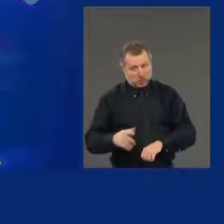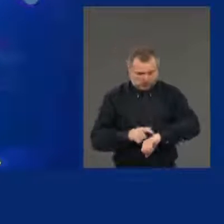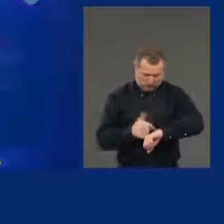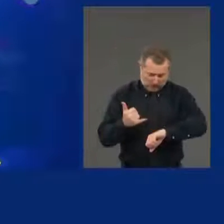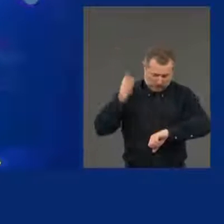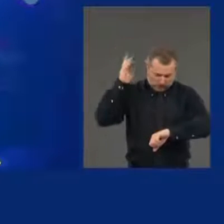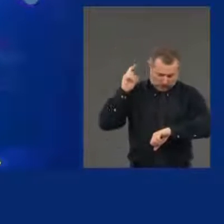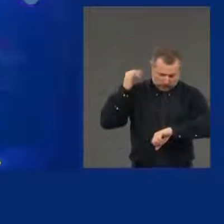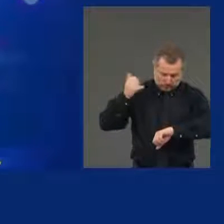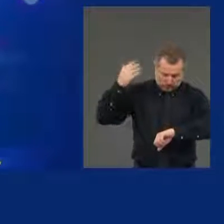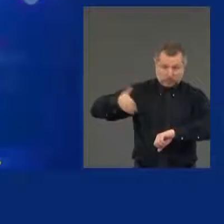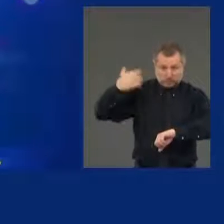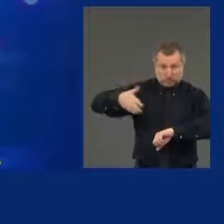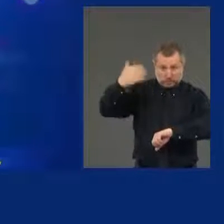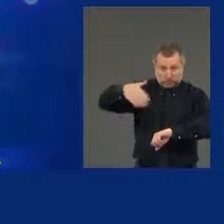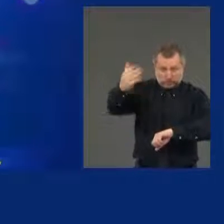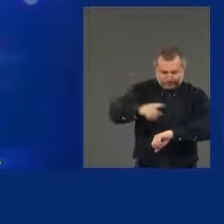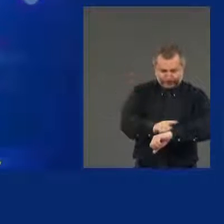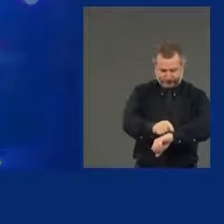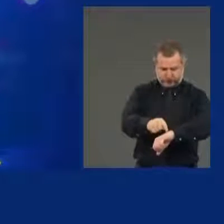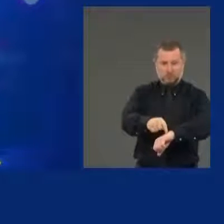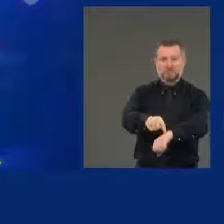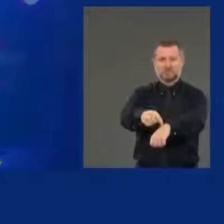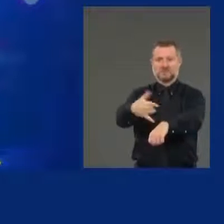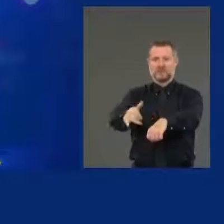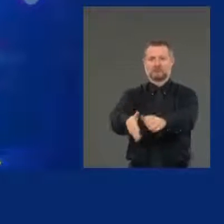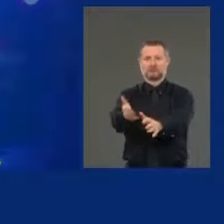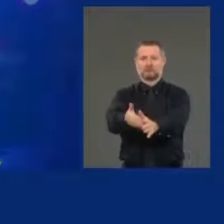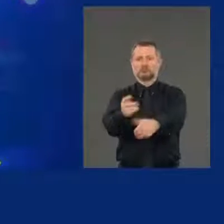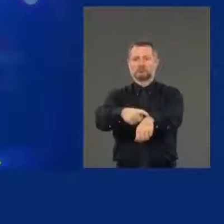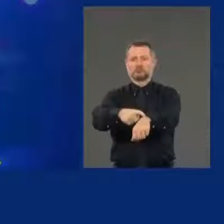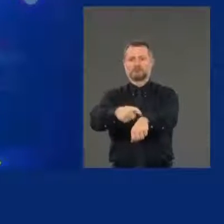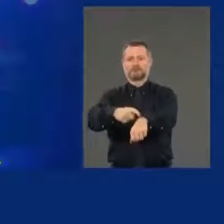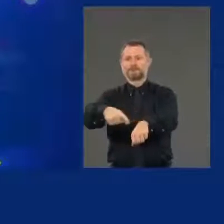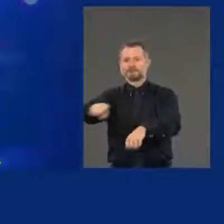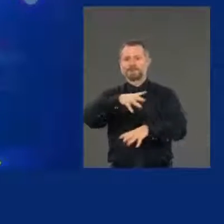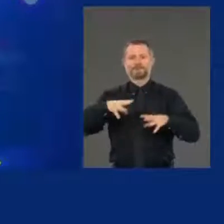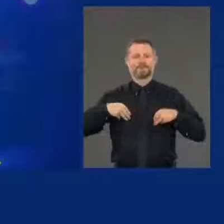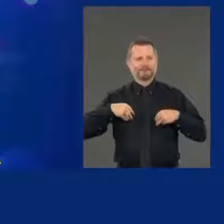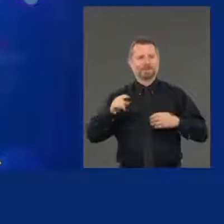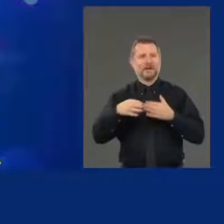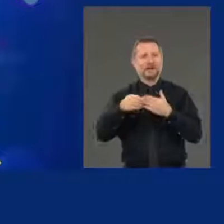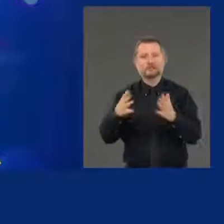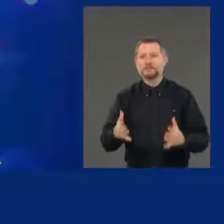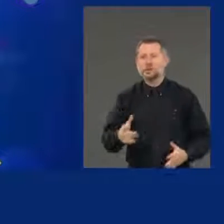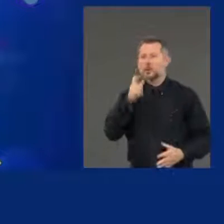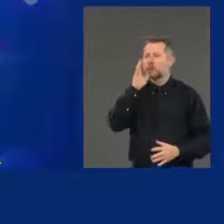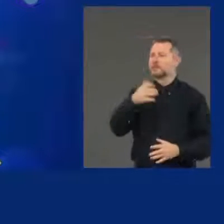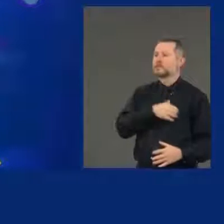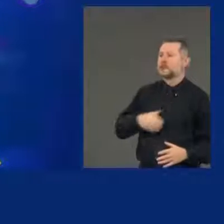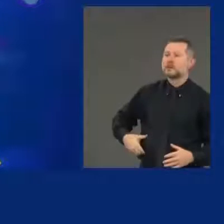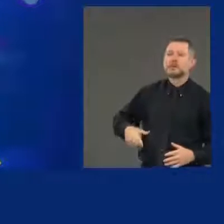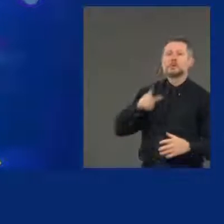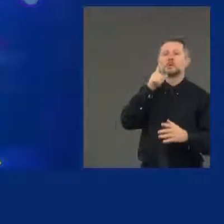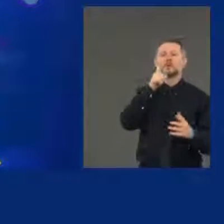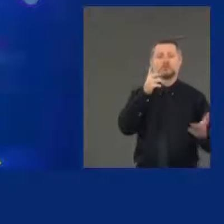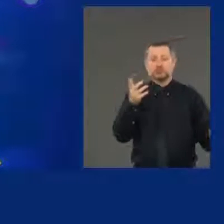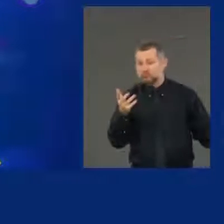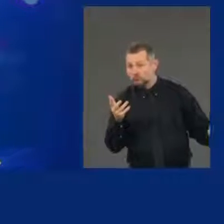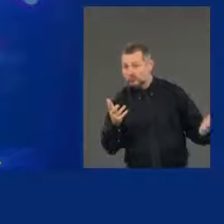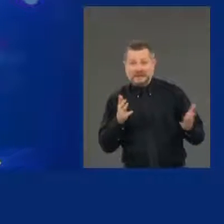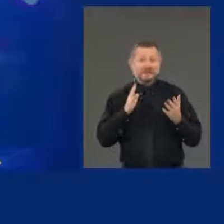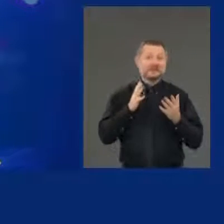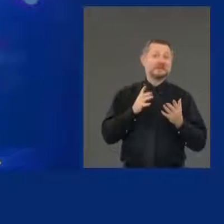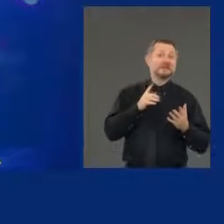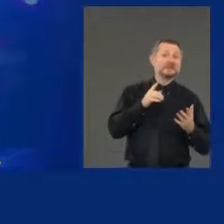months ticking. Step up to the plate. Who's going to lead? Bring everyone